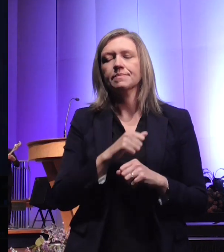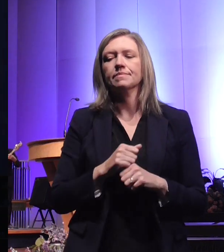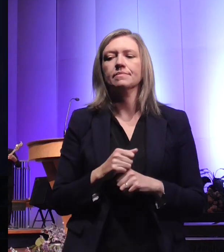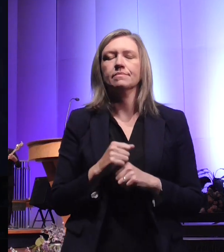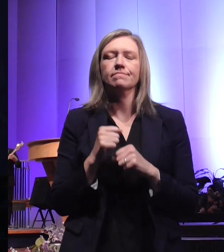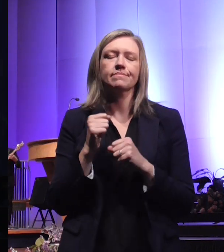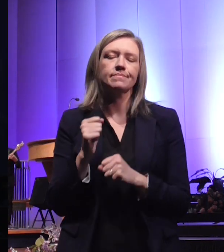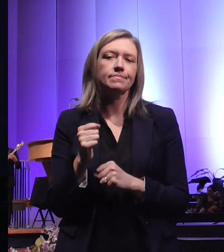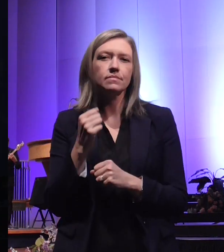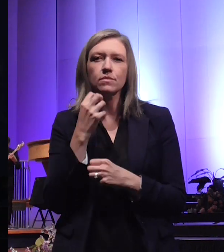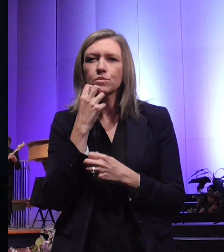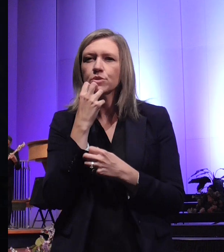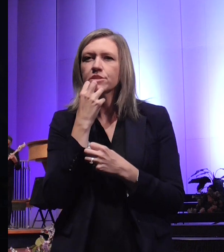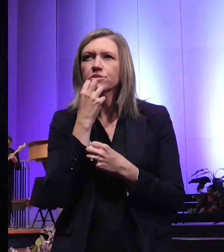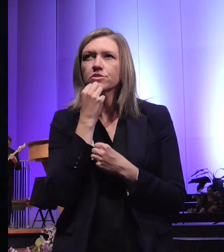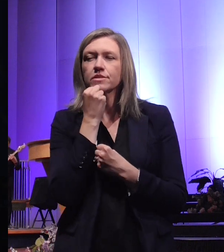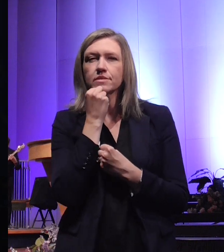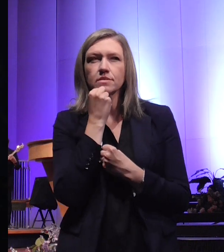so